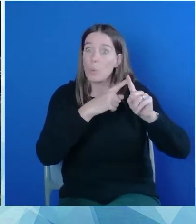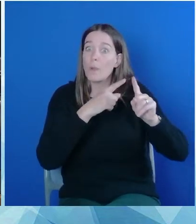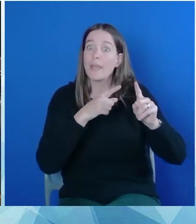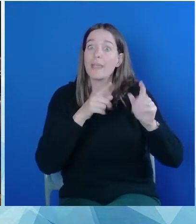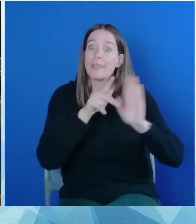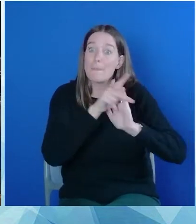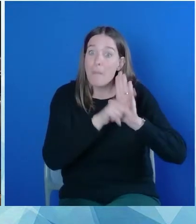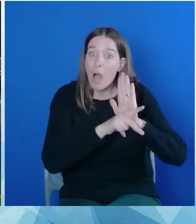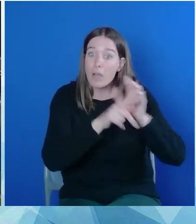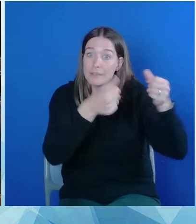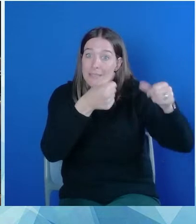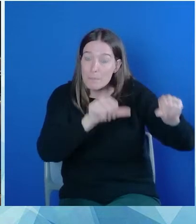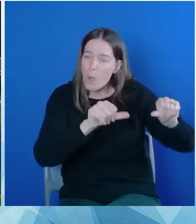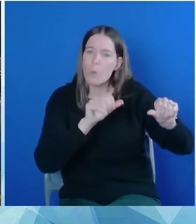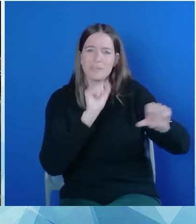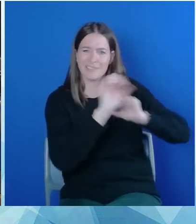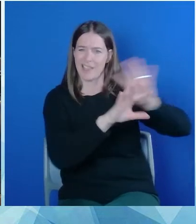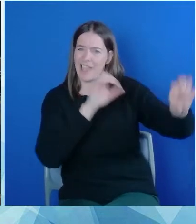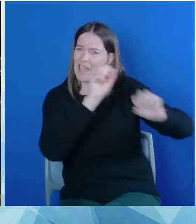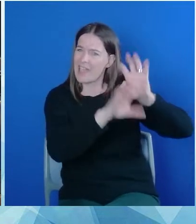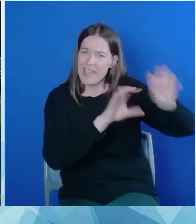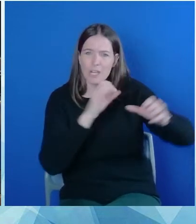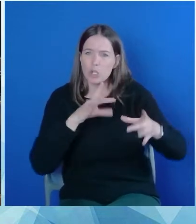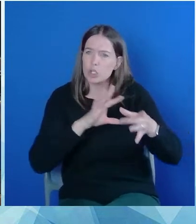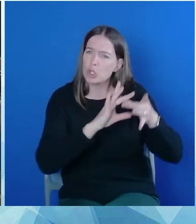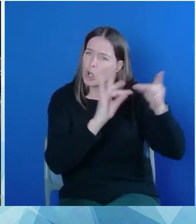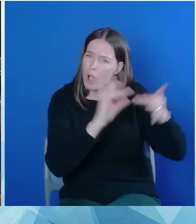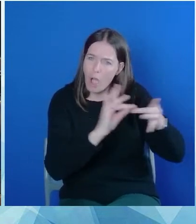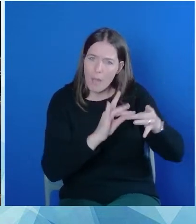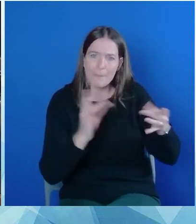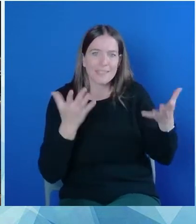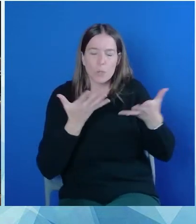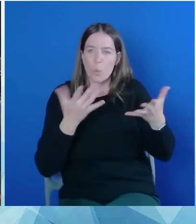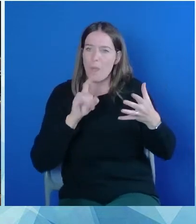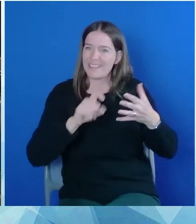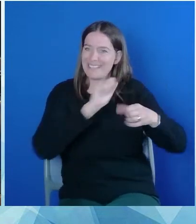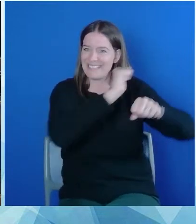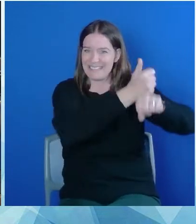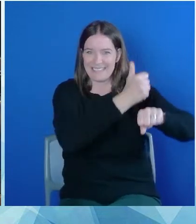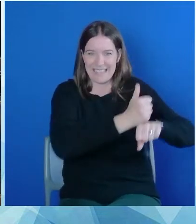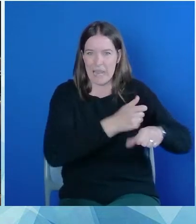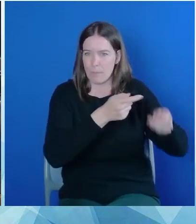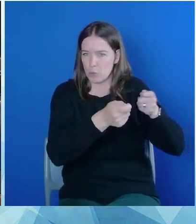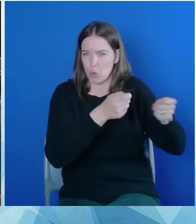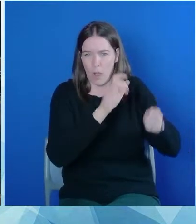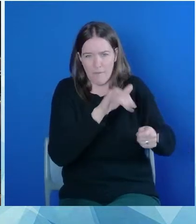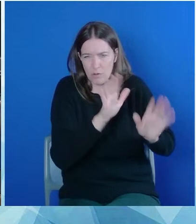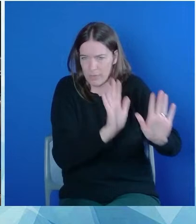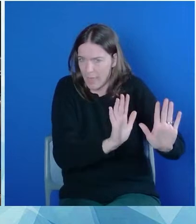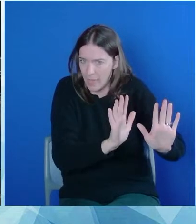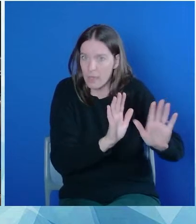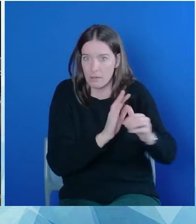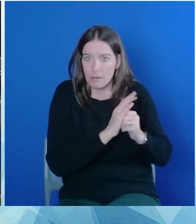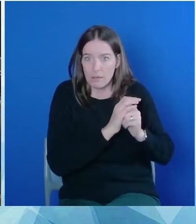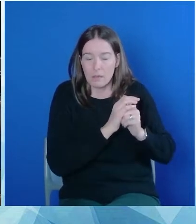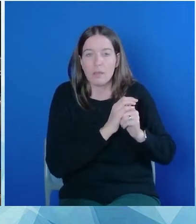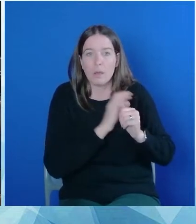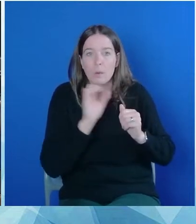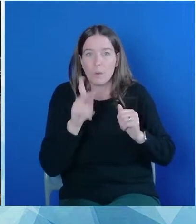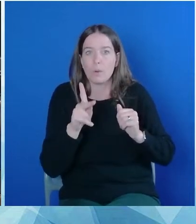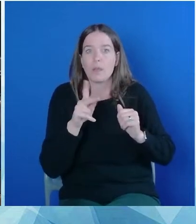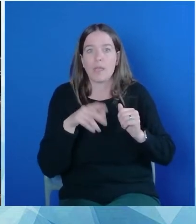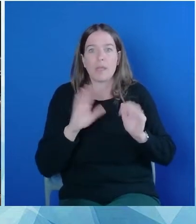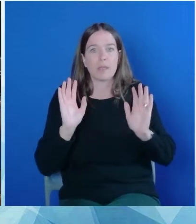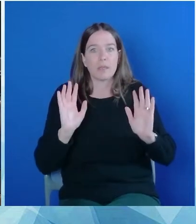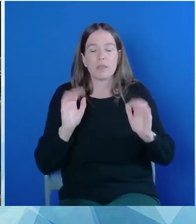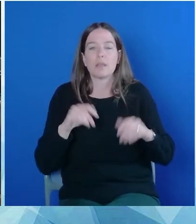needs to be in place as far as governing that. So let me go back and say, I move that we